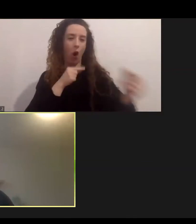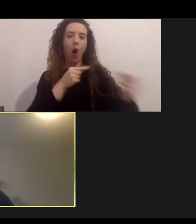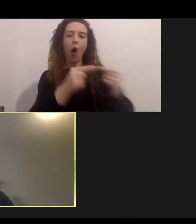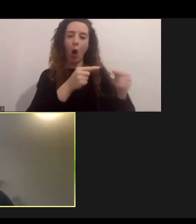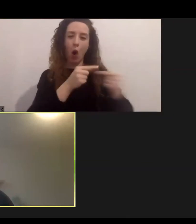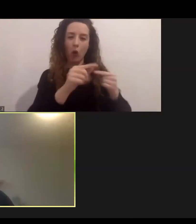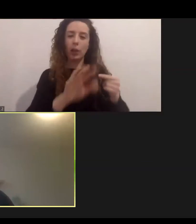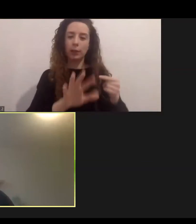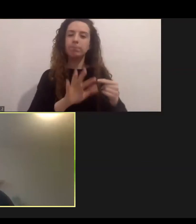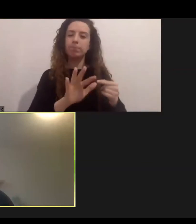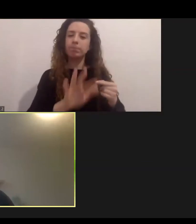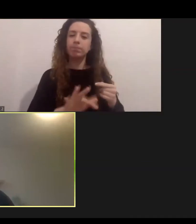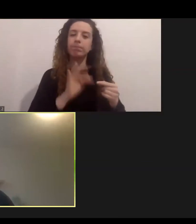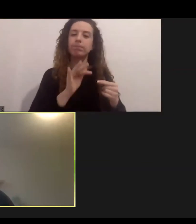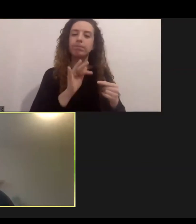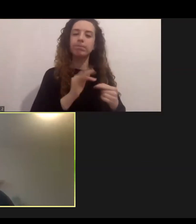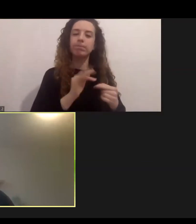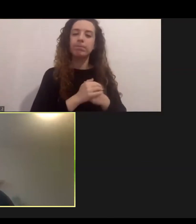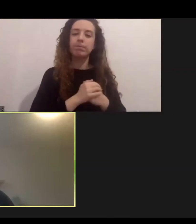more